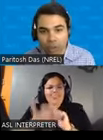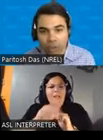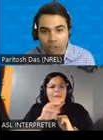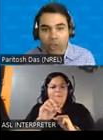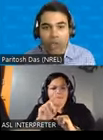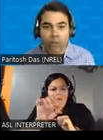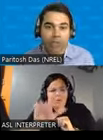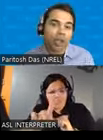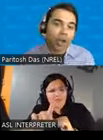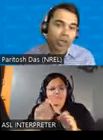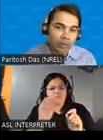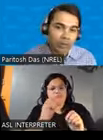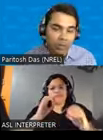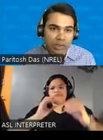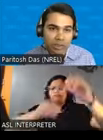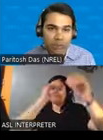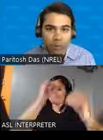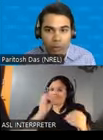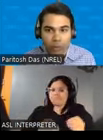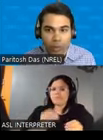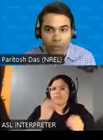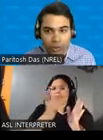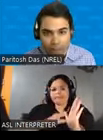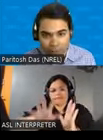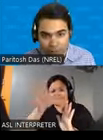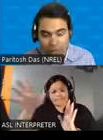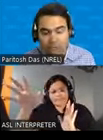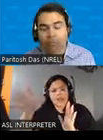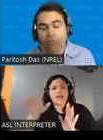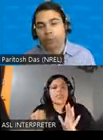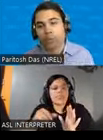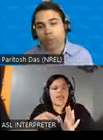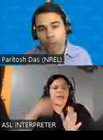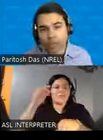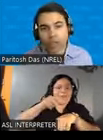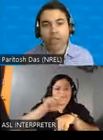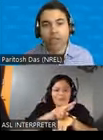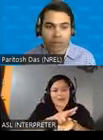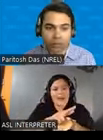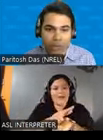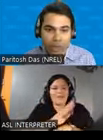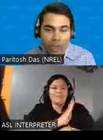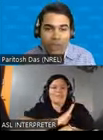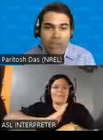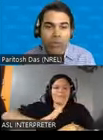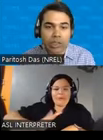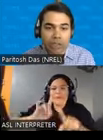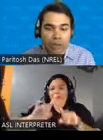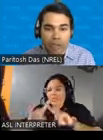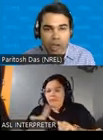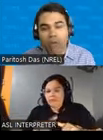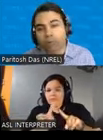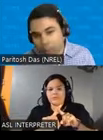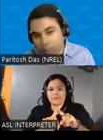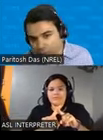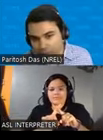data-driven approach to come up with long-term EV projections for Puerto Rico municipal regions from 2020 till 2050. This would